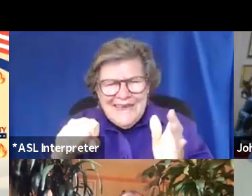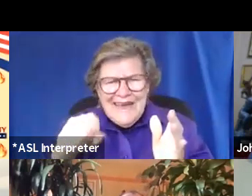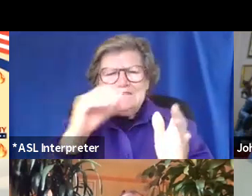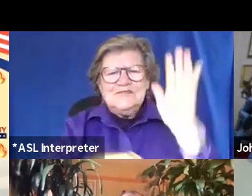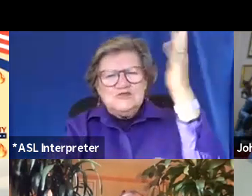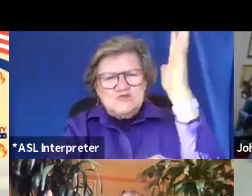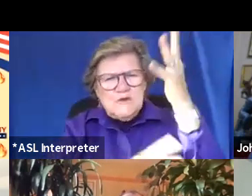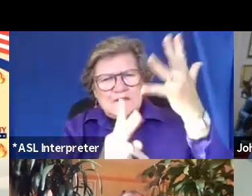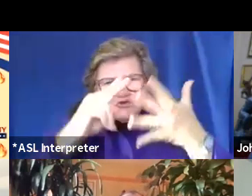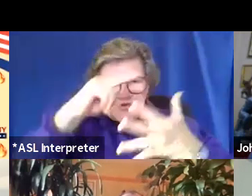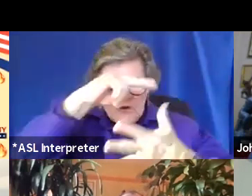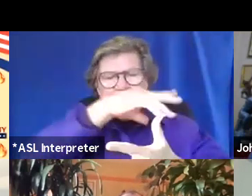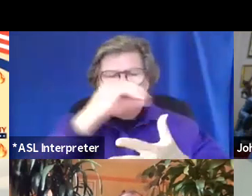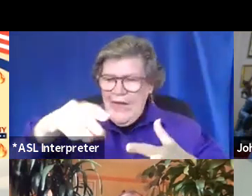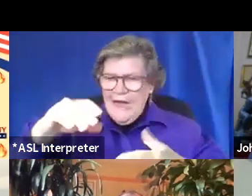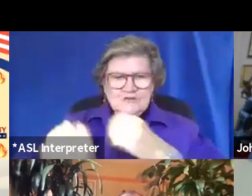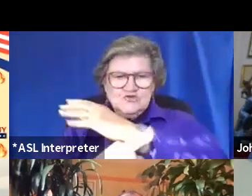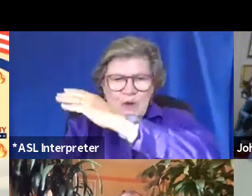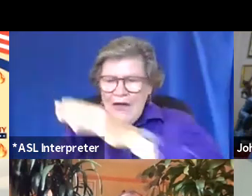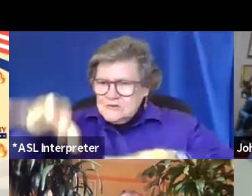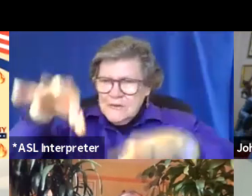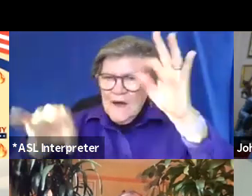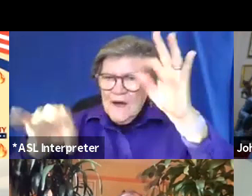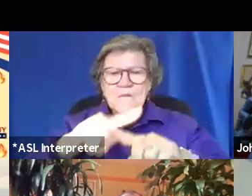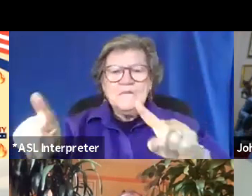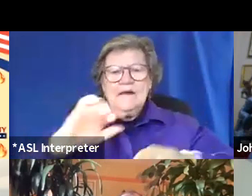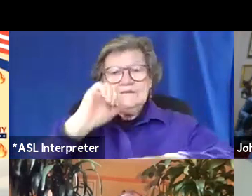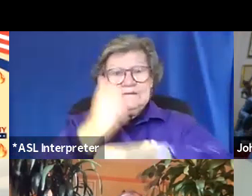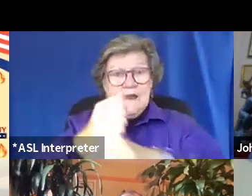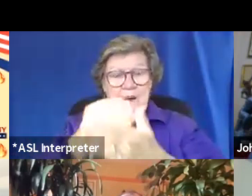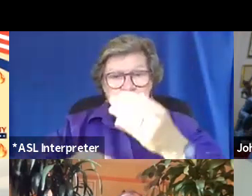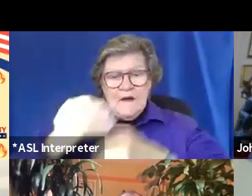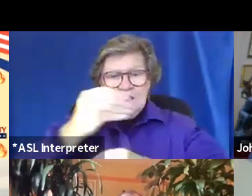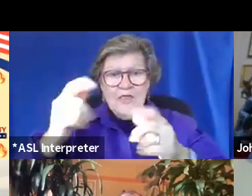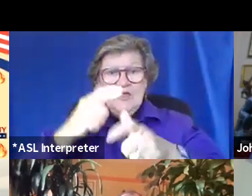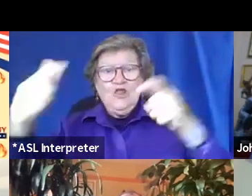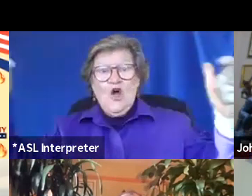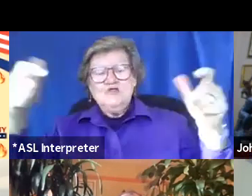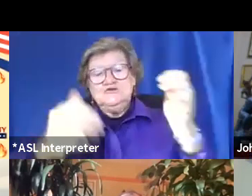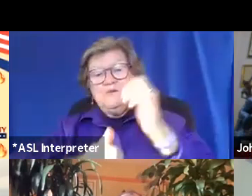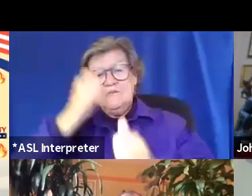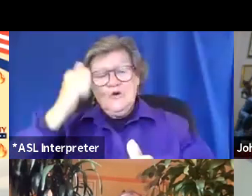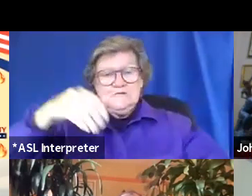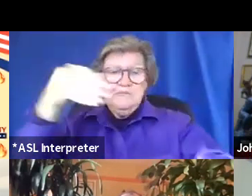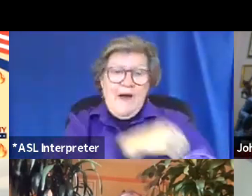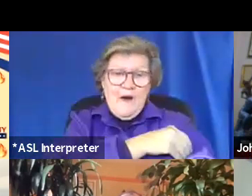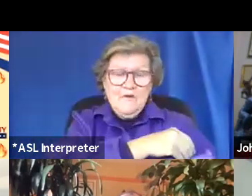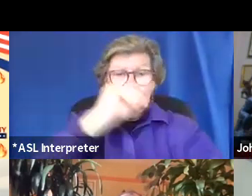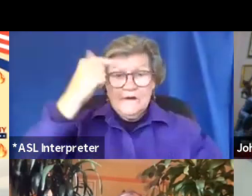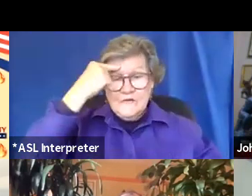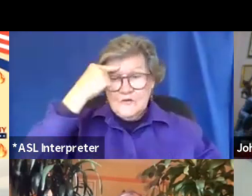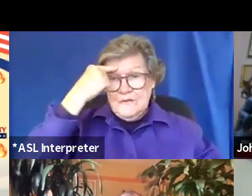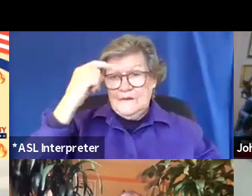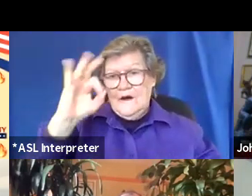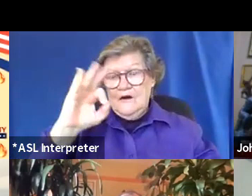trees, and I'm running to be a legislator and set a budget in the largest, most powerful city government in our country. We're in the middle of a